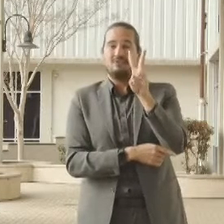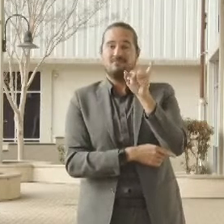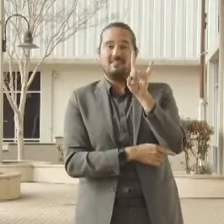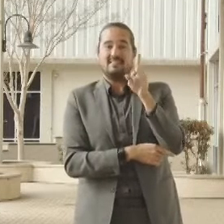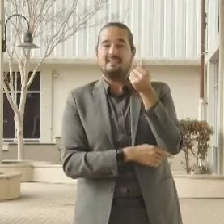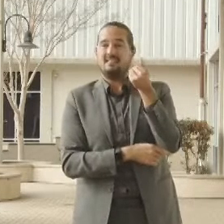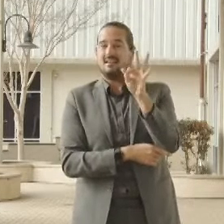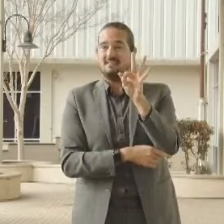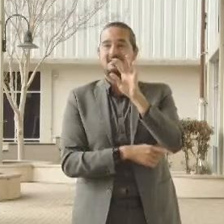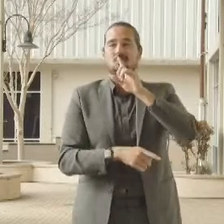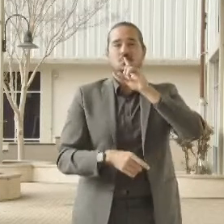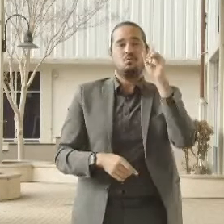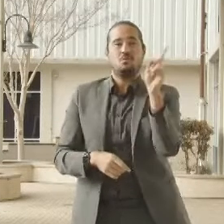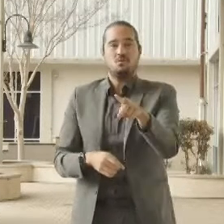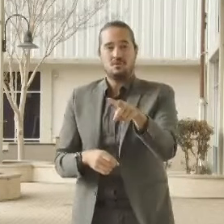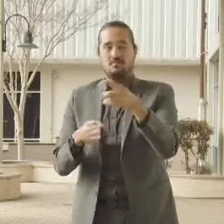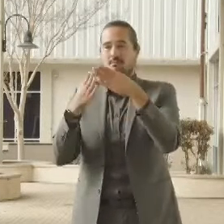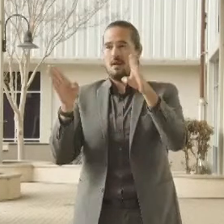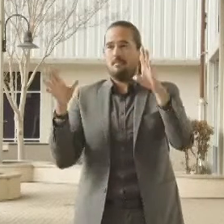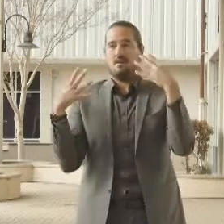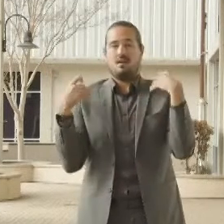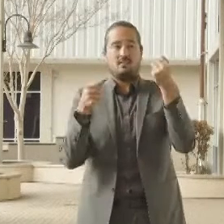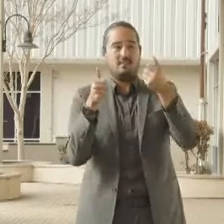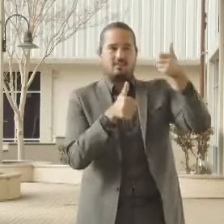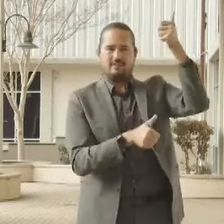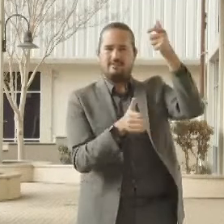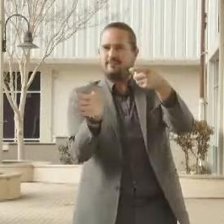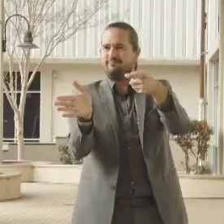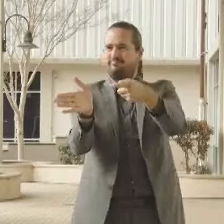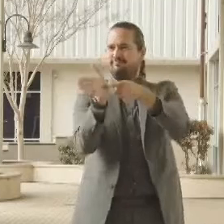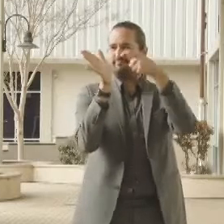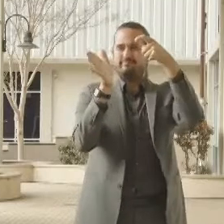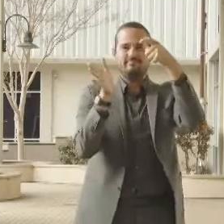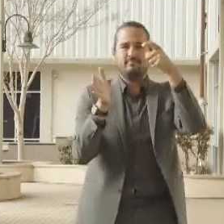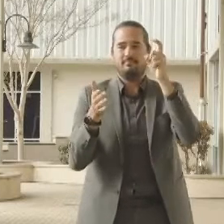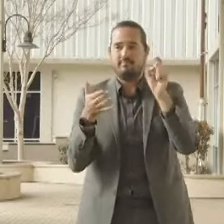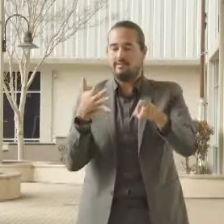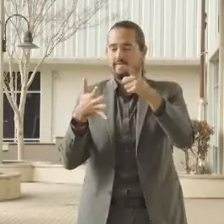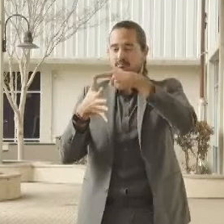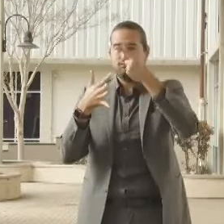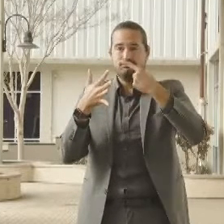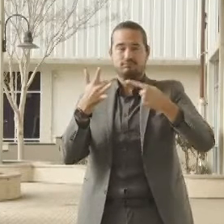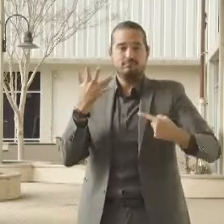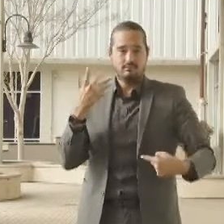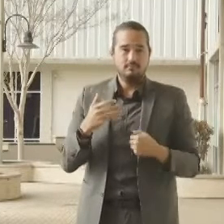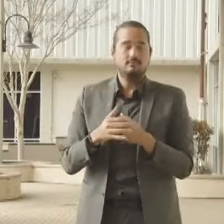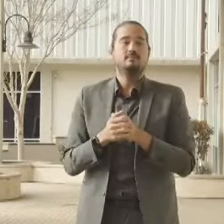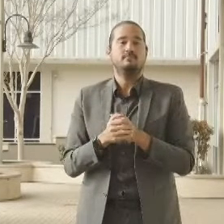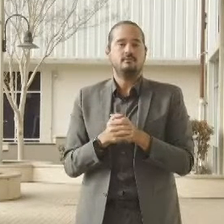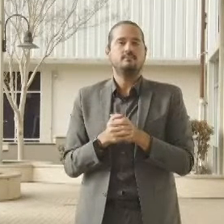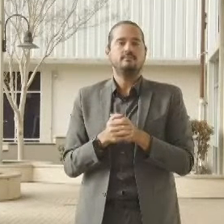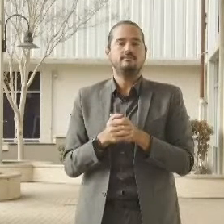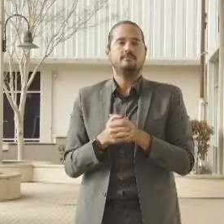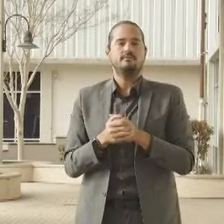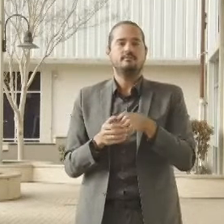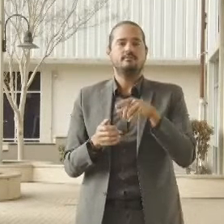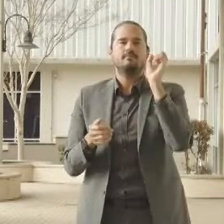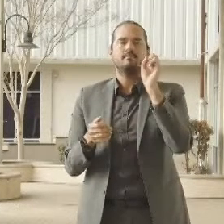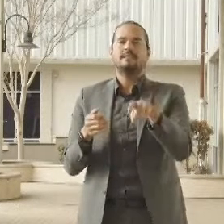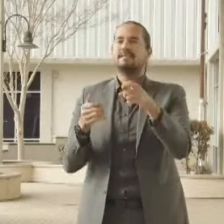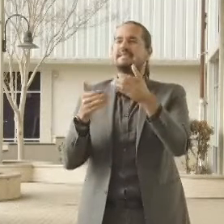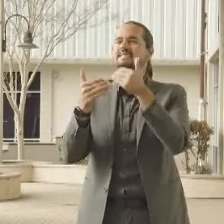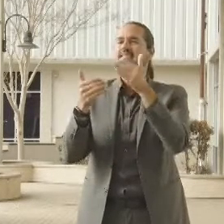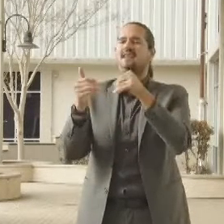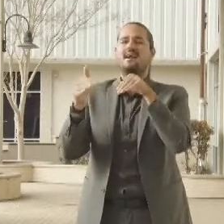is, I think, part of what Dr. Cody was just talking about, the need to ensure easy access to COVID testing and